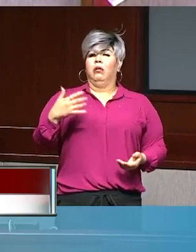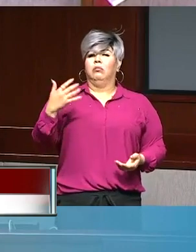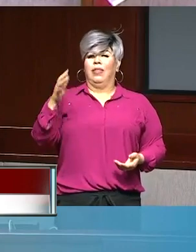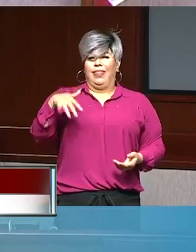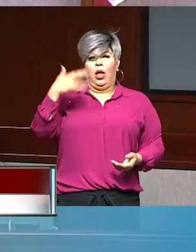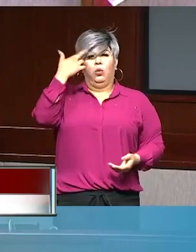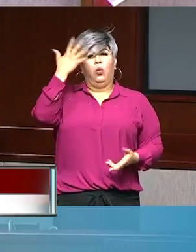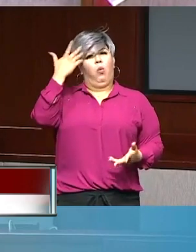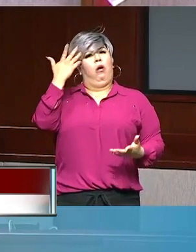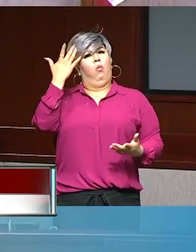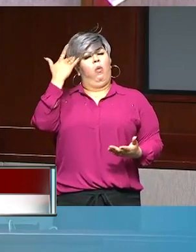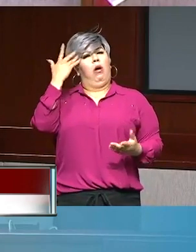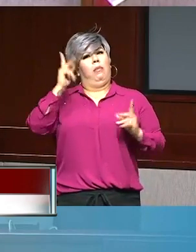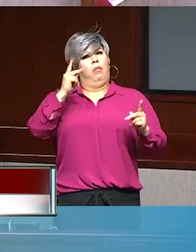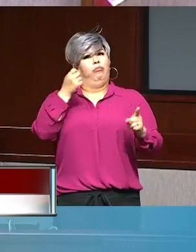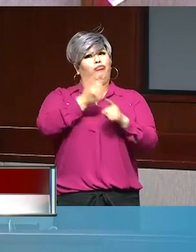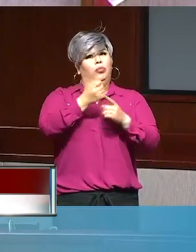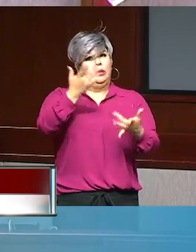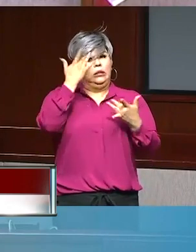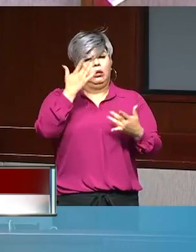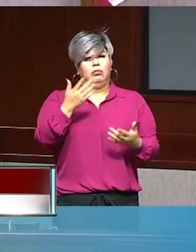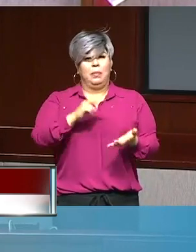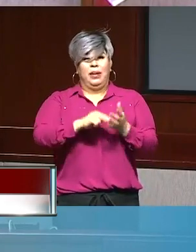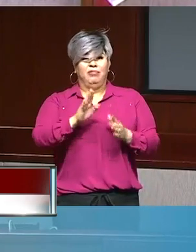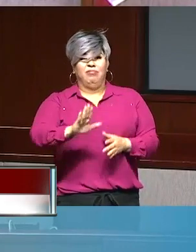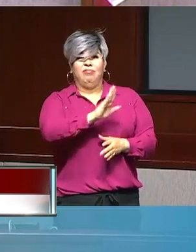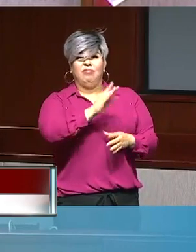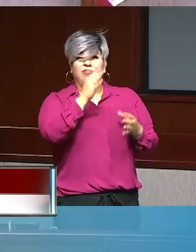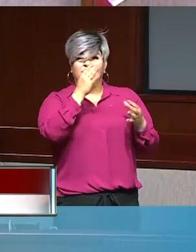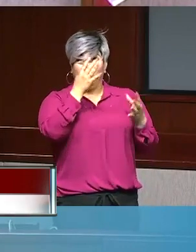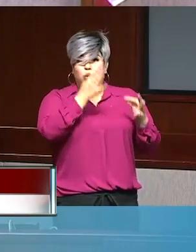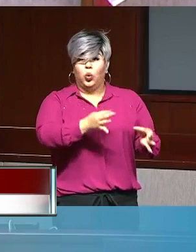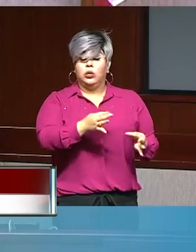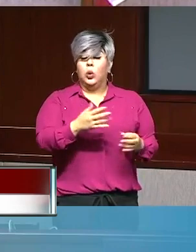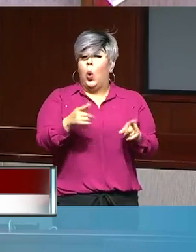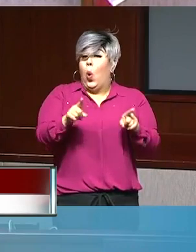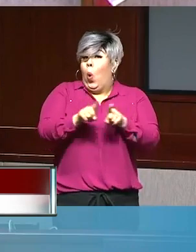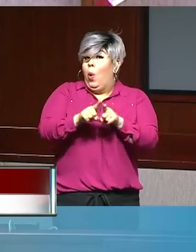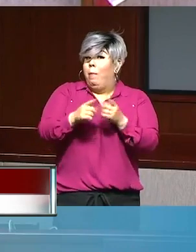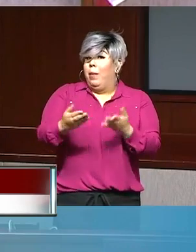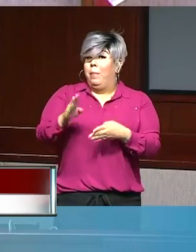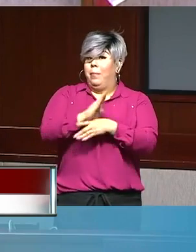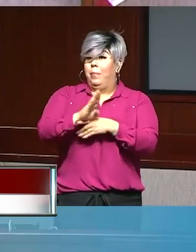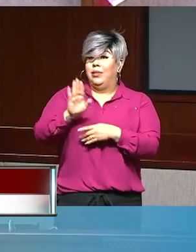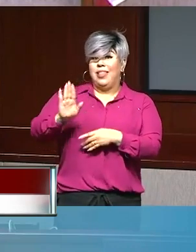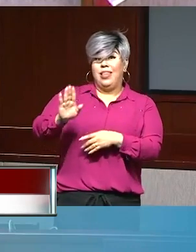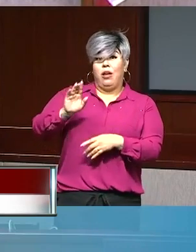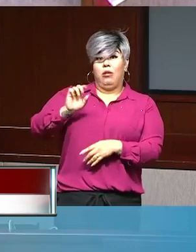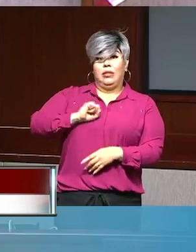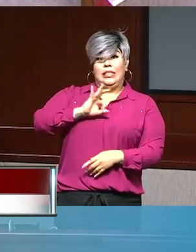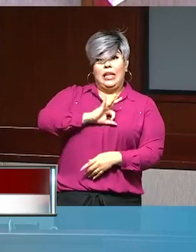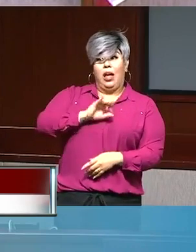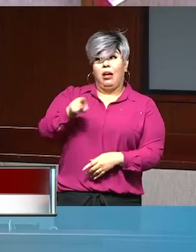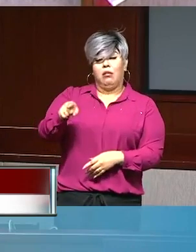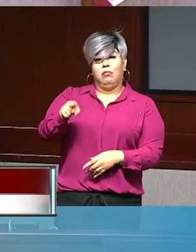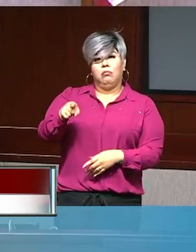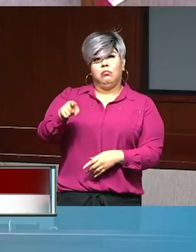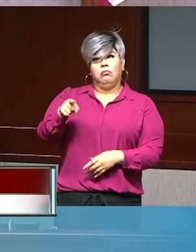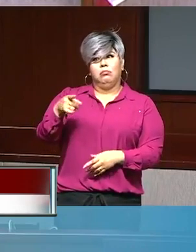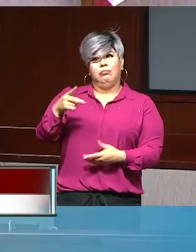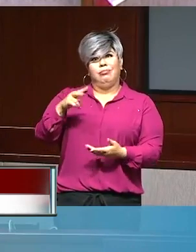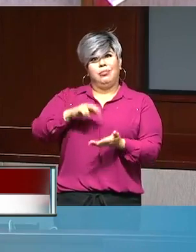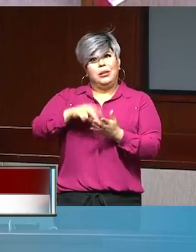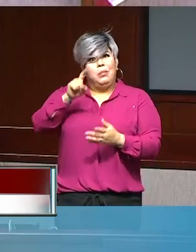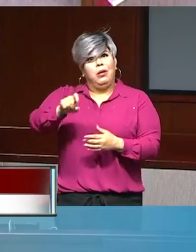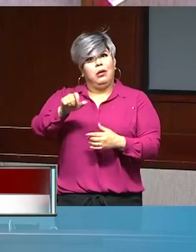It's also the choices that are being made by the businesses that are opening, their employees, these businesses making sure that they're following the protocols,